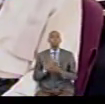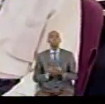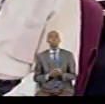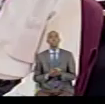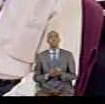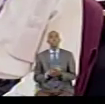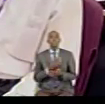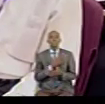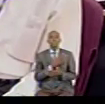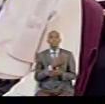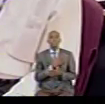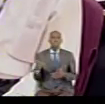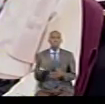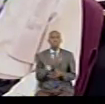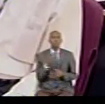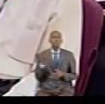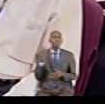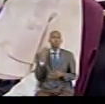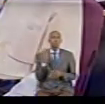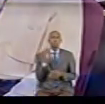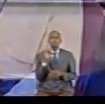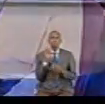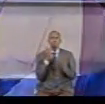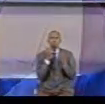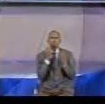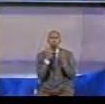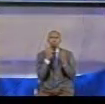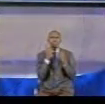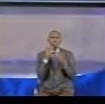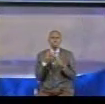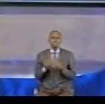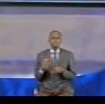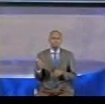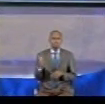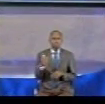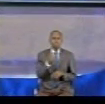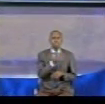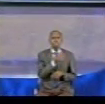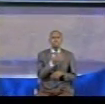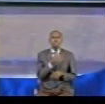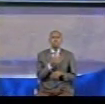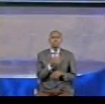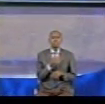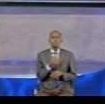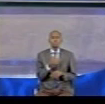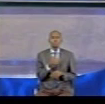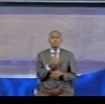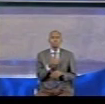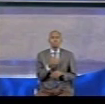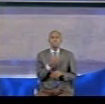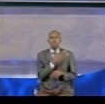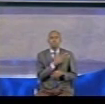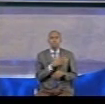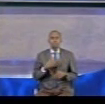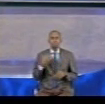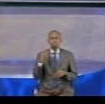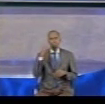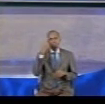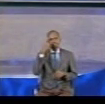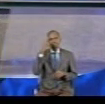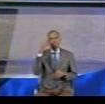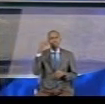And they were so amazed in themselves beyond measure and wondered.